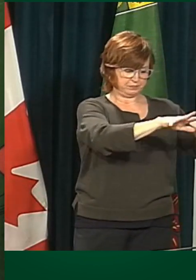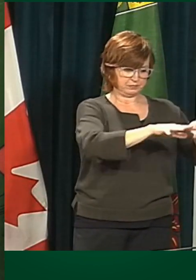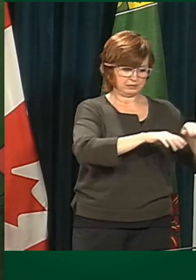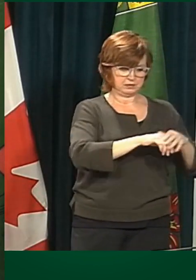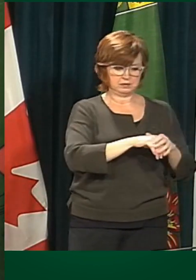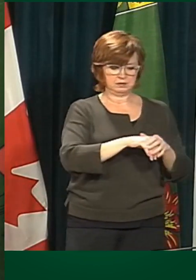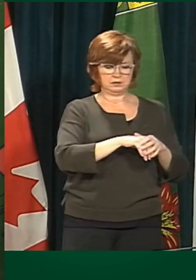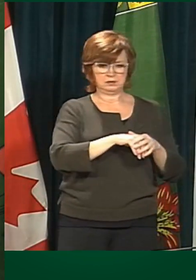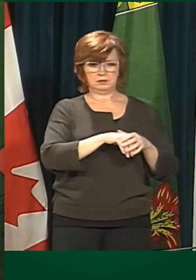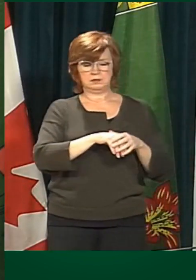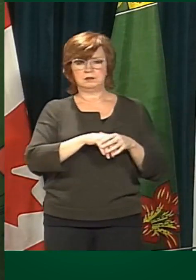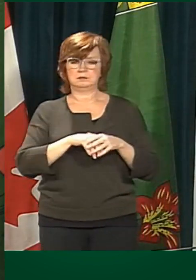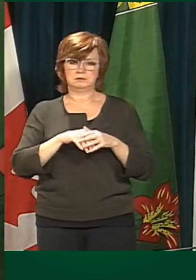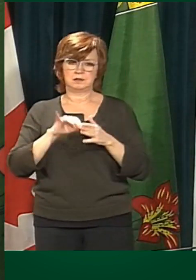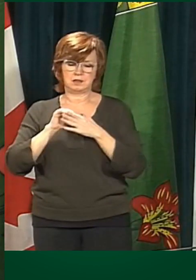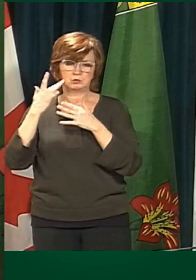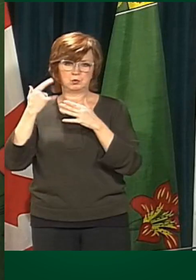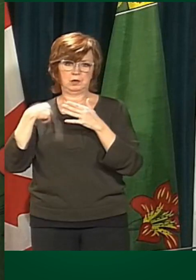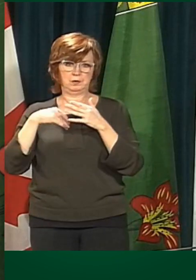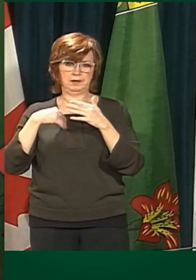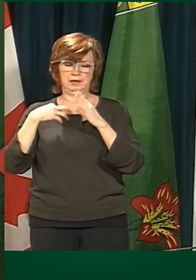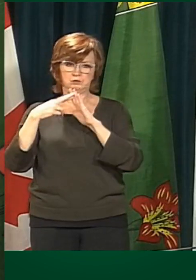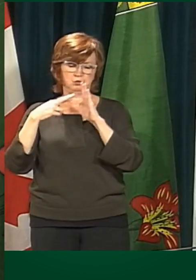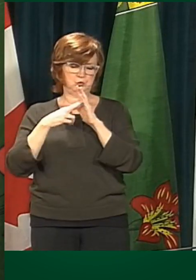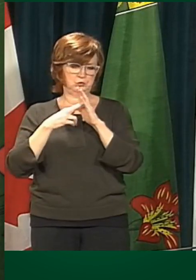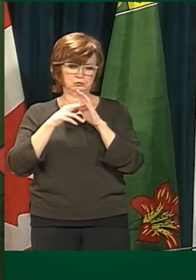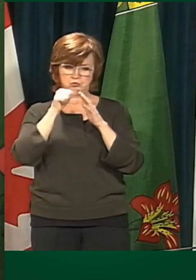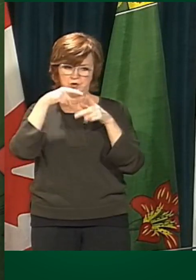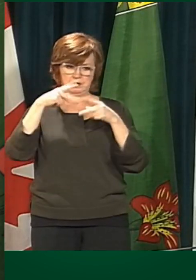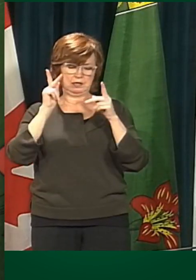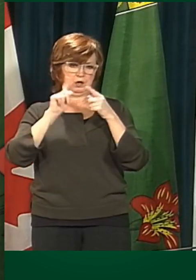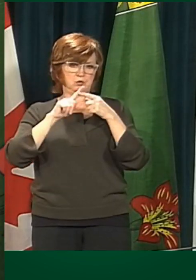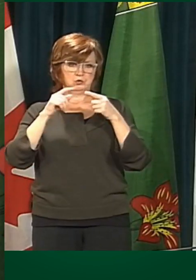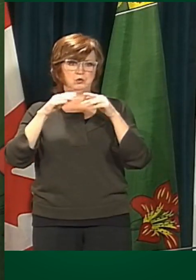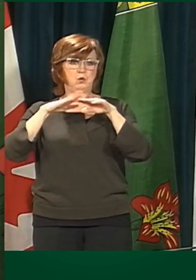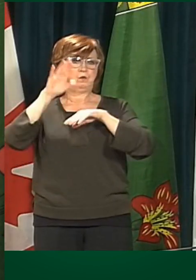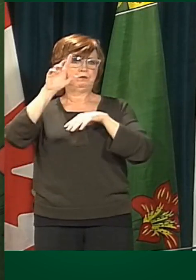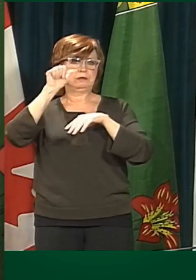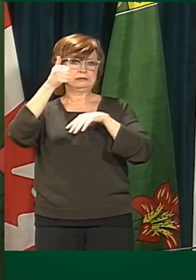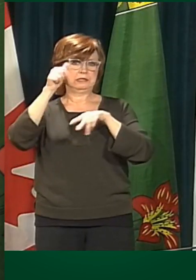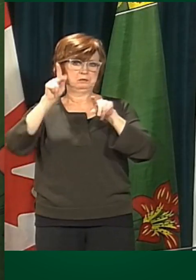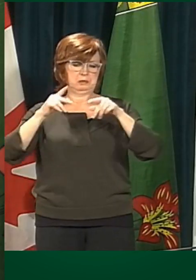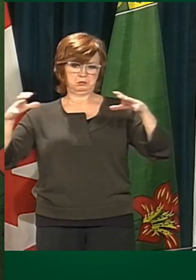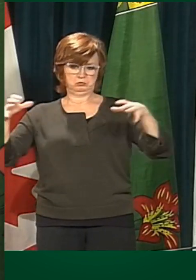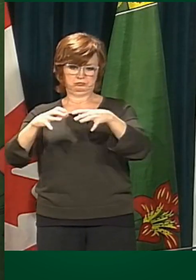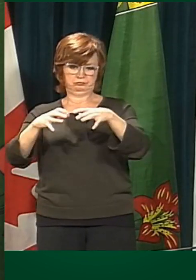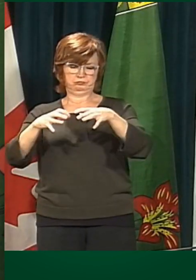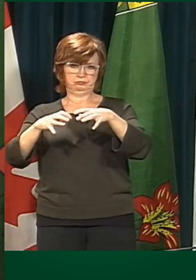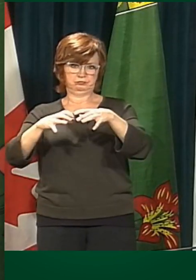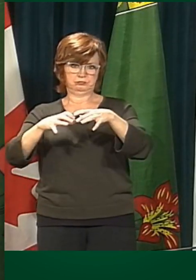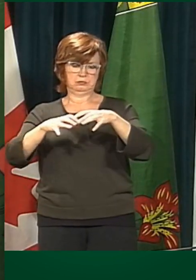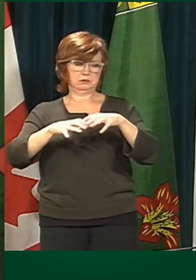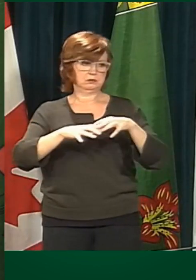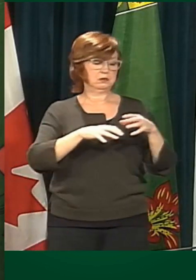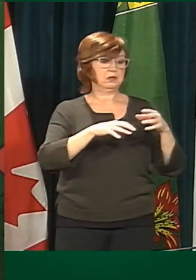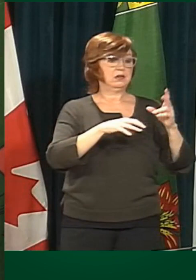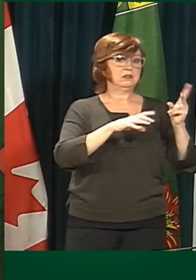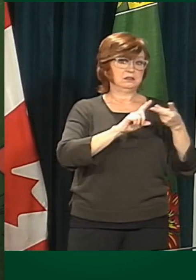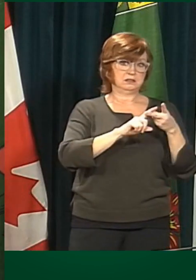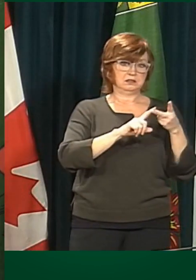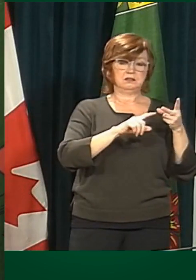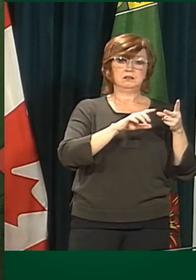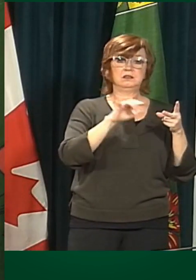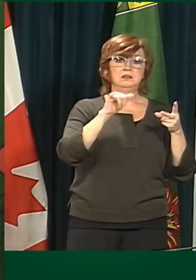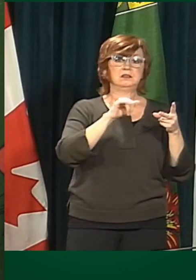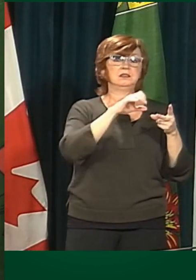mass gatherings, but obviously in settings where we have people who are more vulnerable, and that's long-term care, assisted